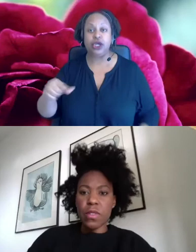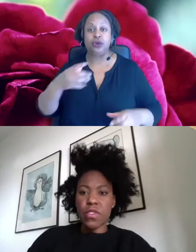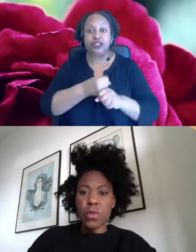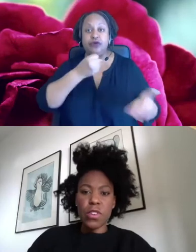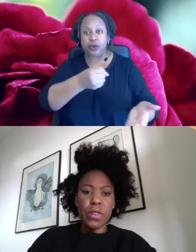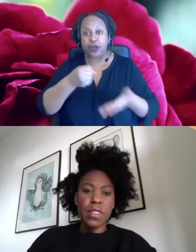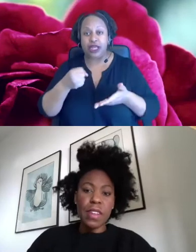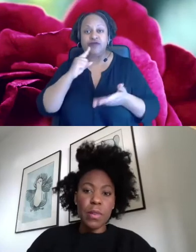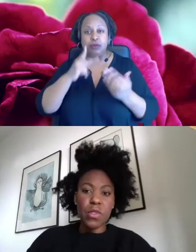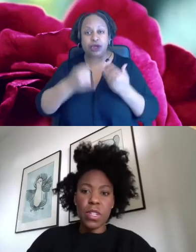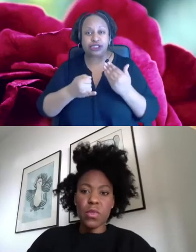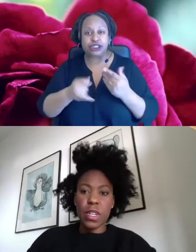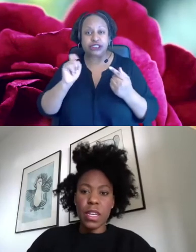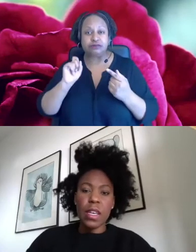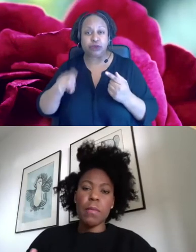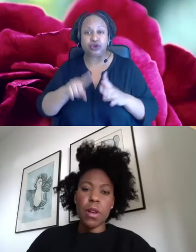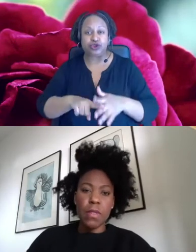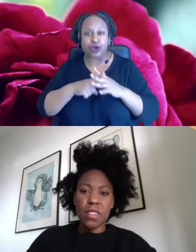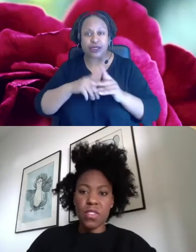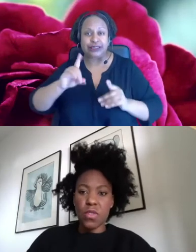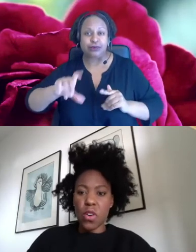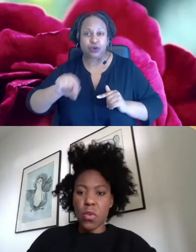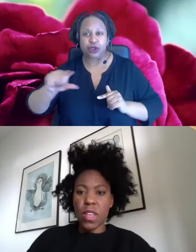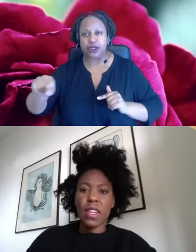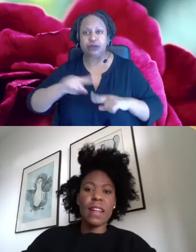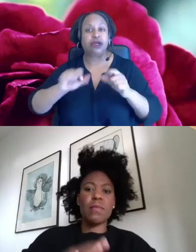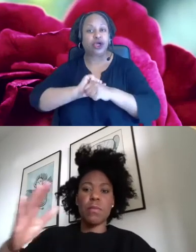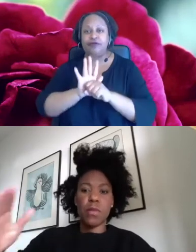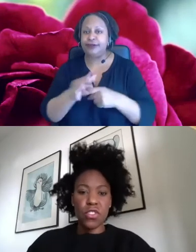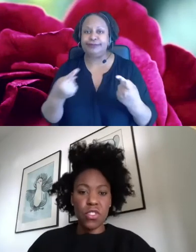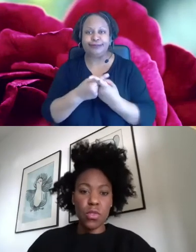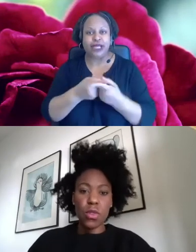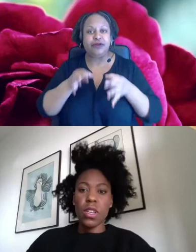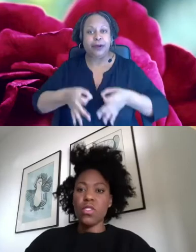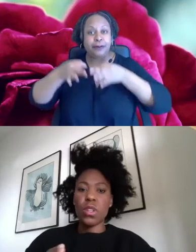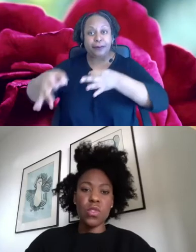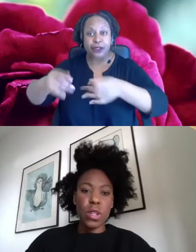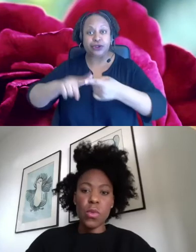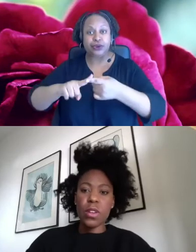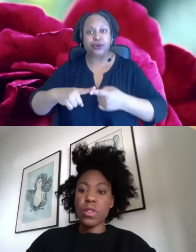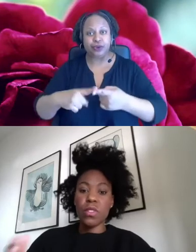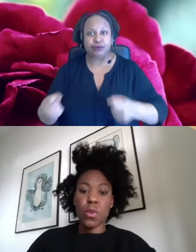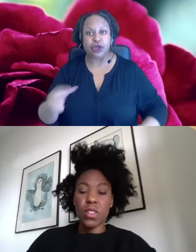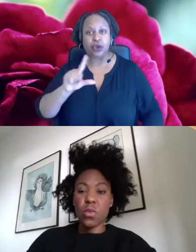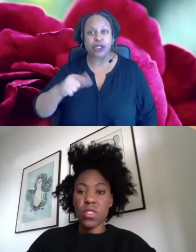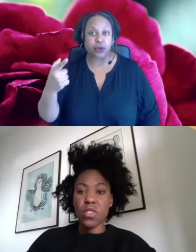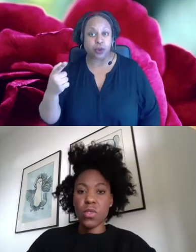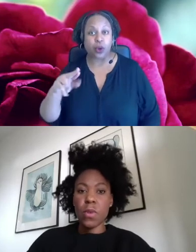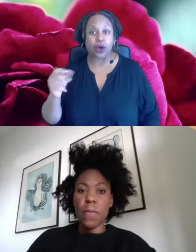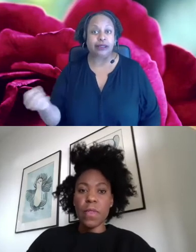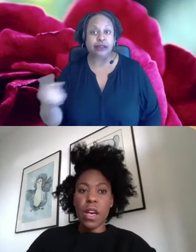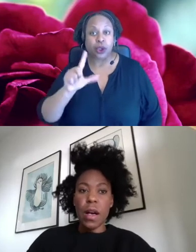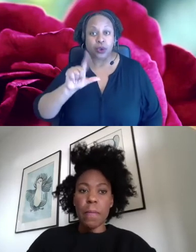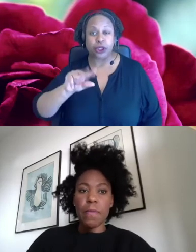that was to occur in December 2020, but obviously due to COVID, it had to be pushed to 2021 or even